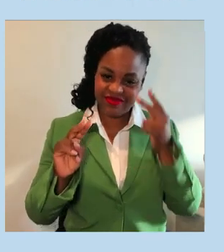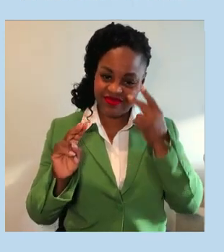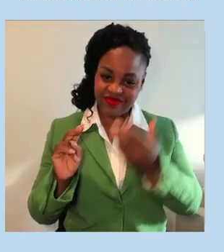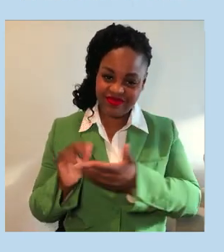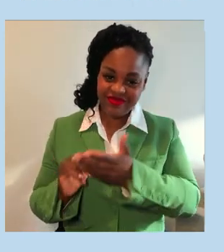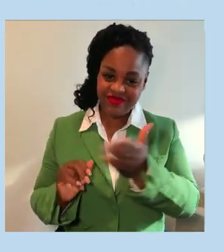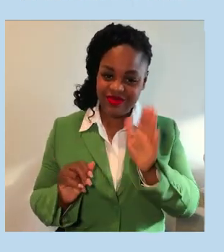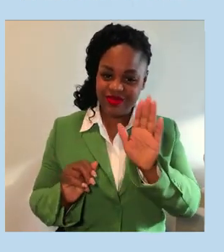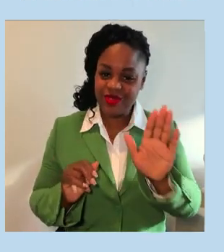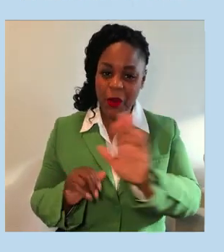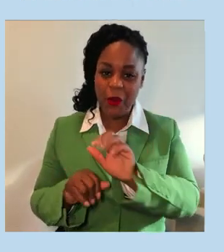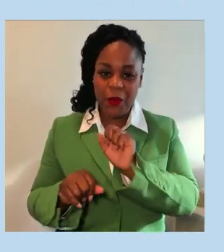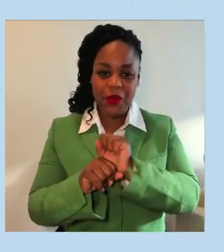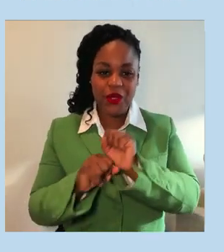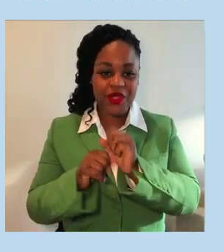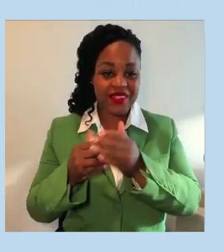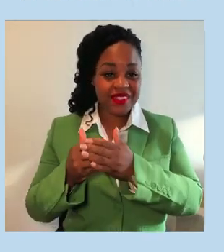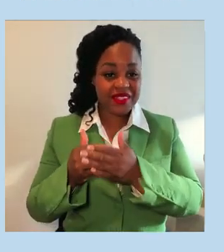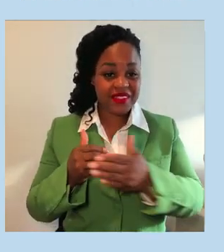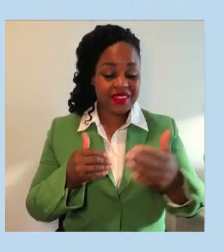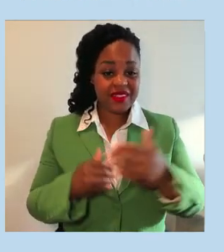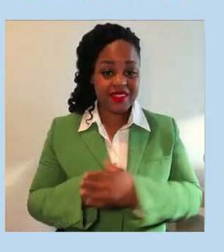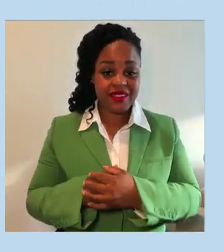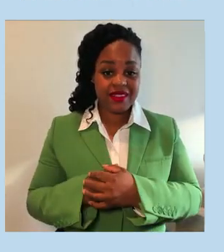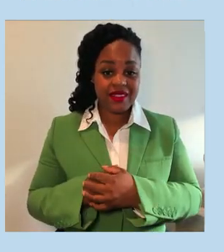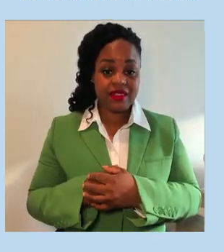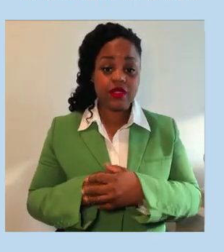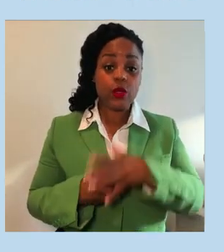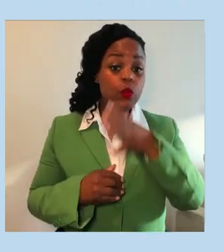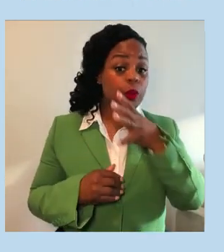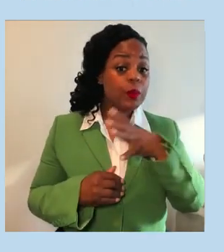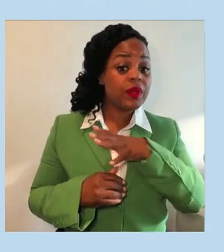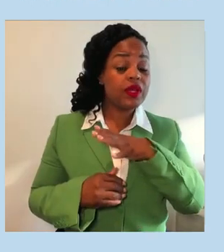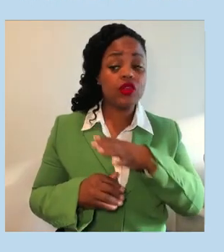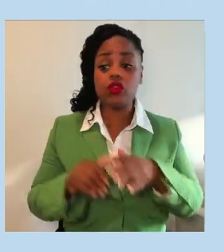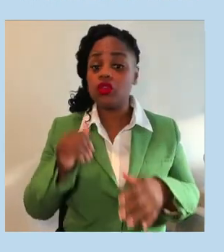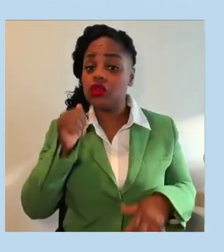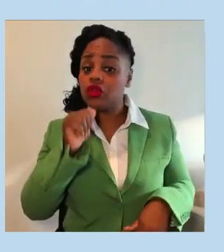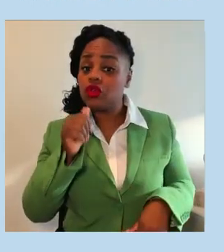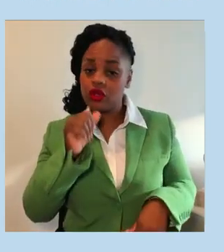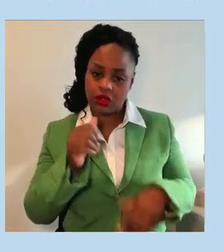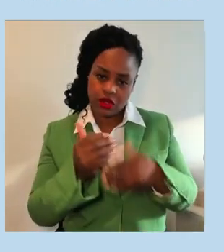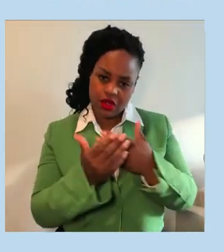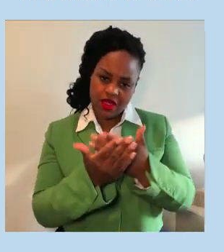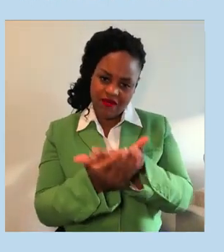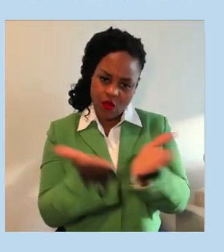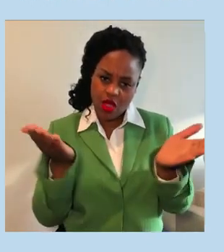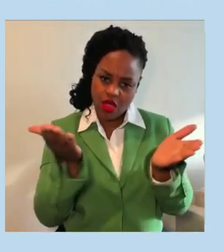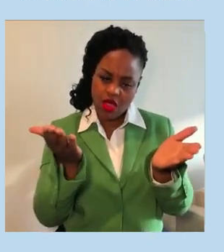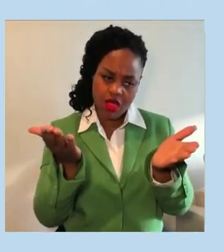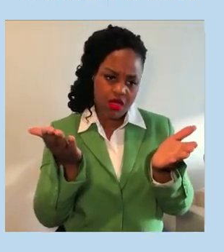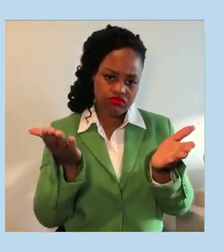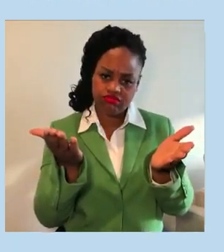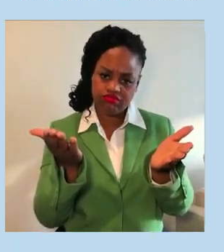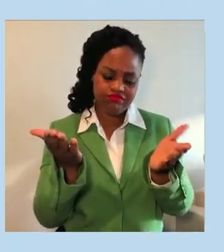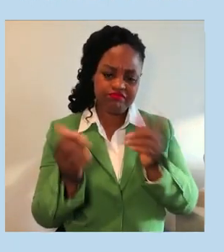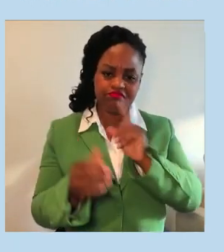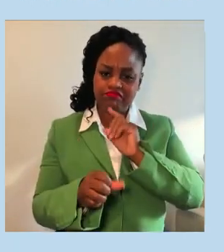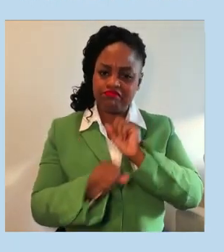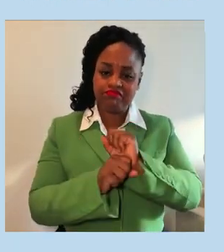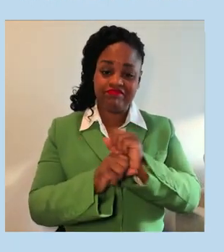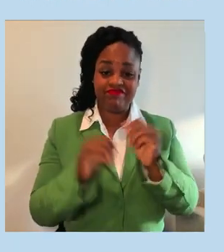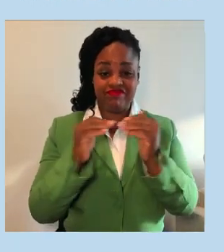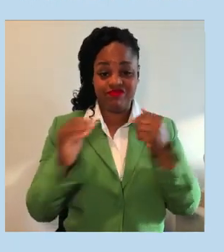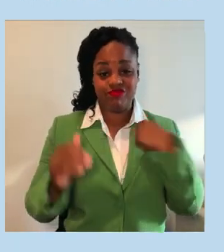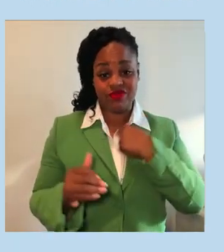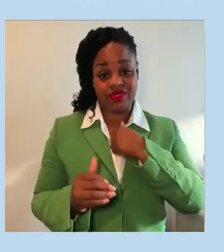world where women and girls everywhere are treated as full and equal in rights and dignity. Thanks, everyone.